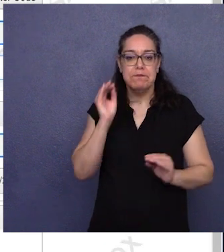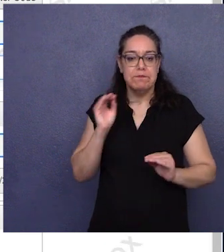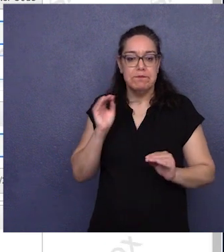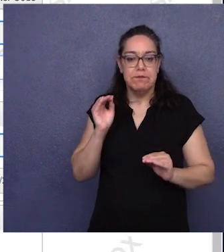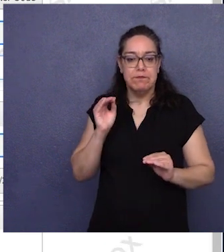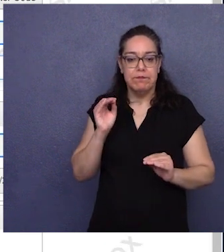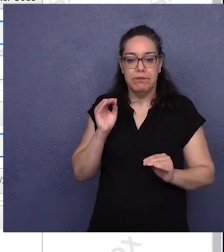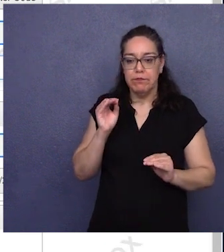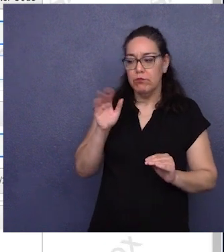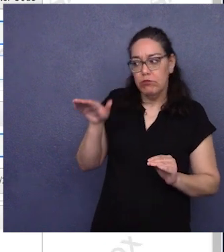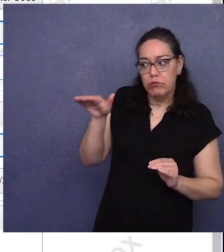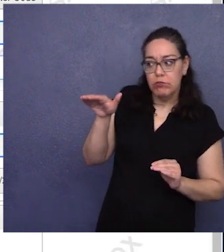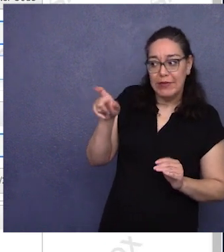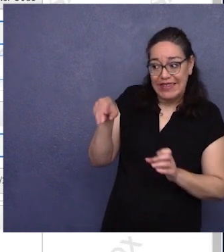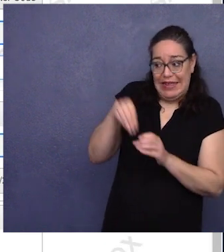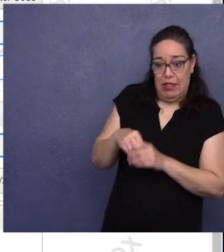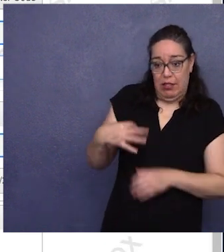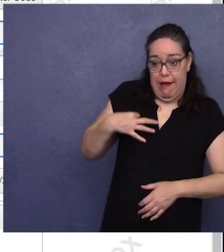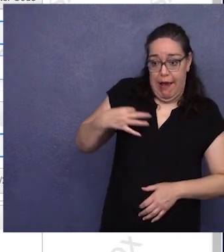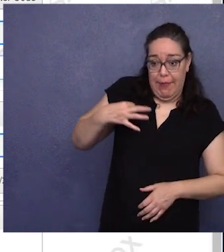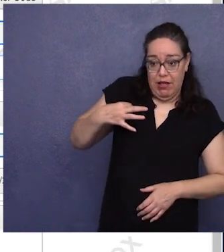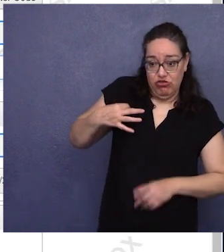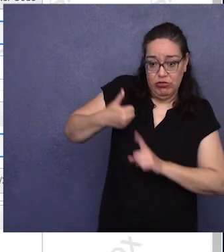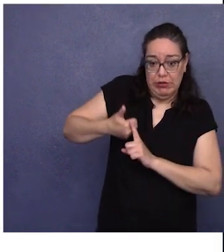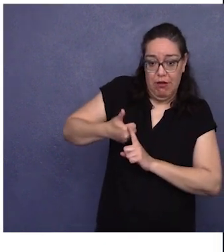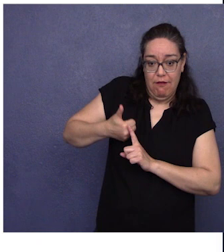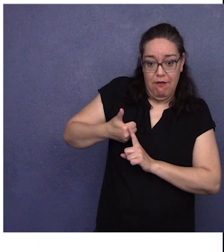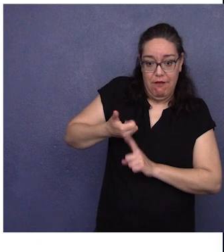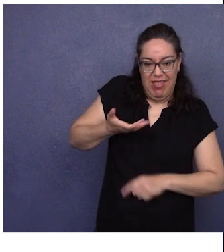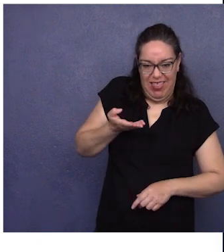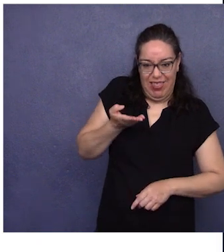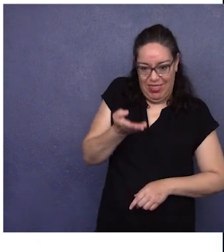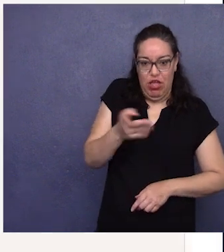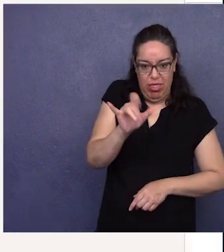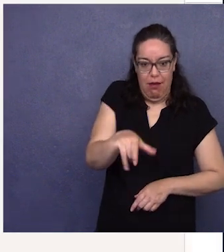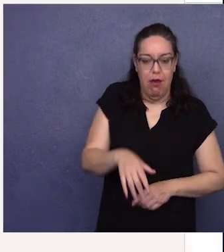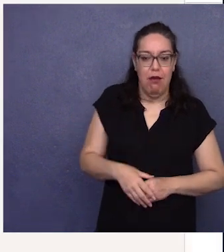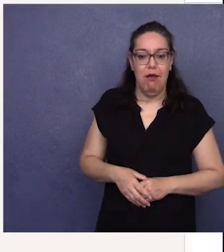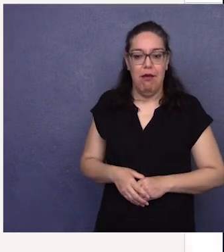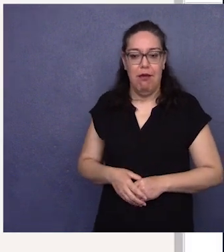It's in the application itself, right there on the, yeah, that part.